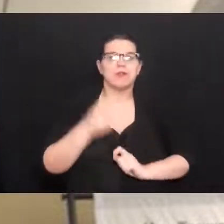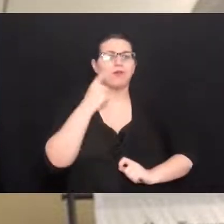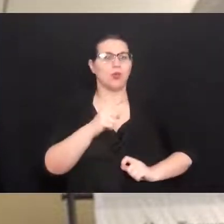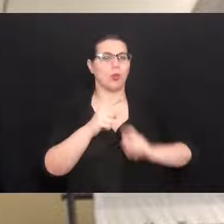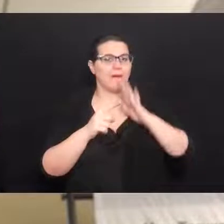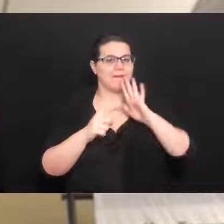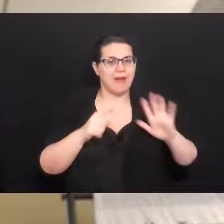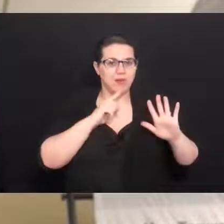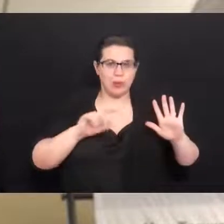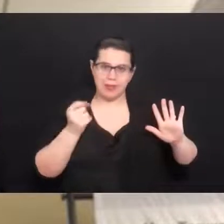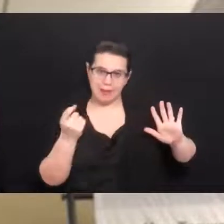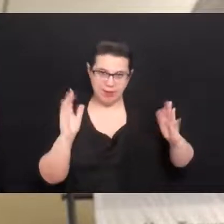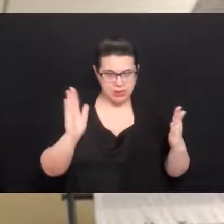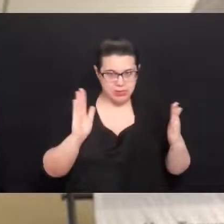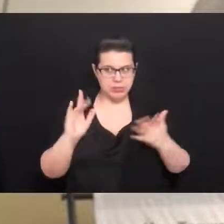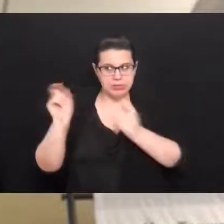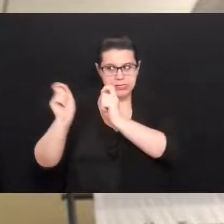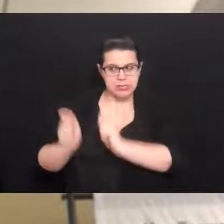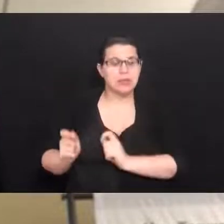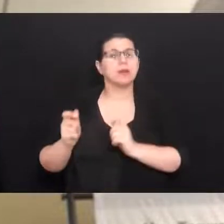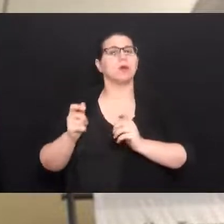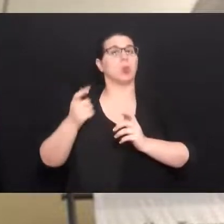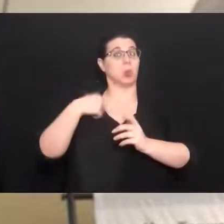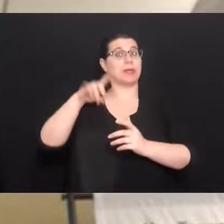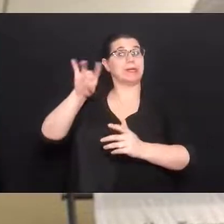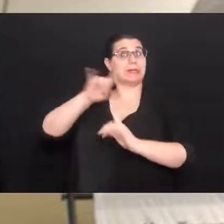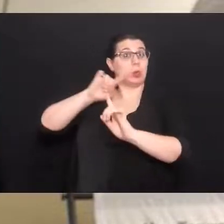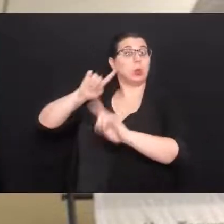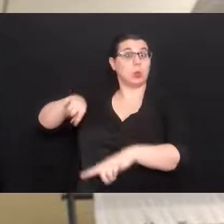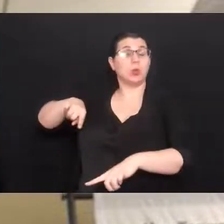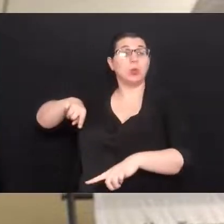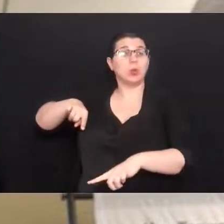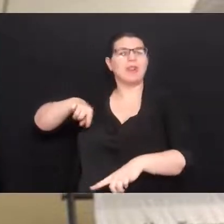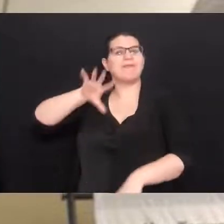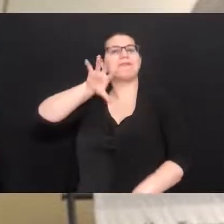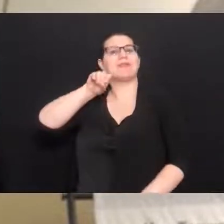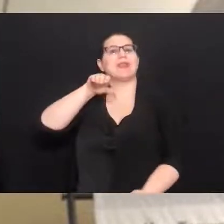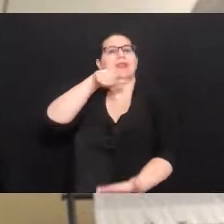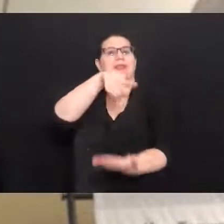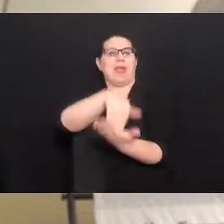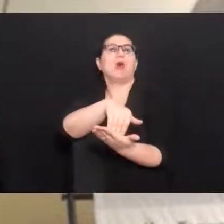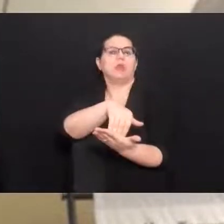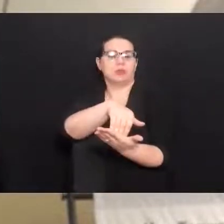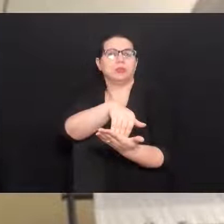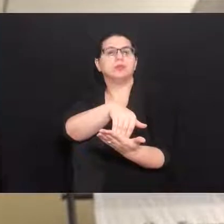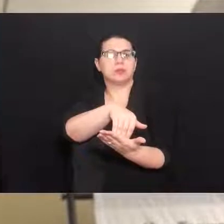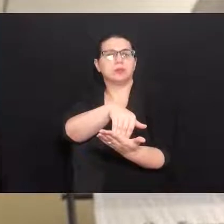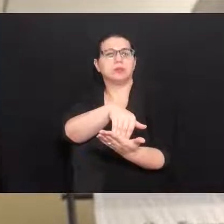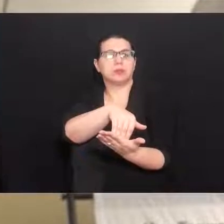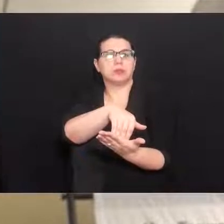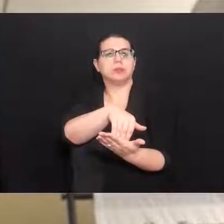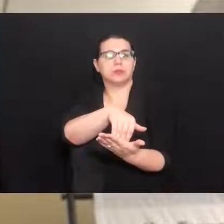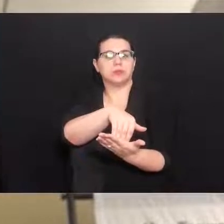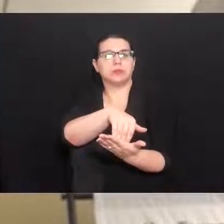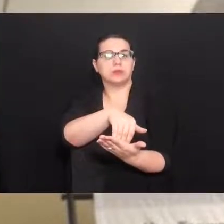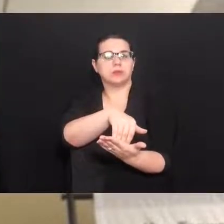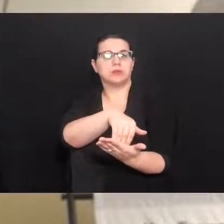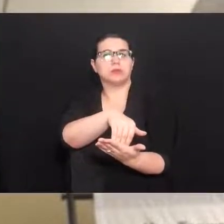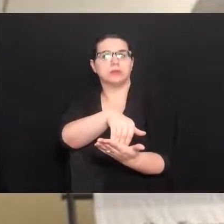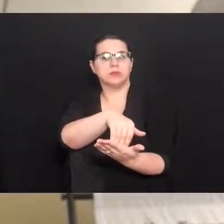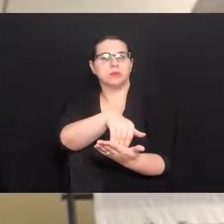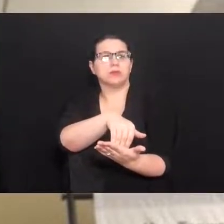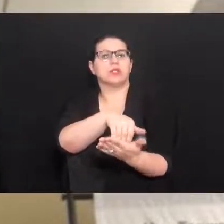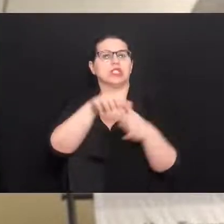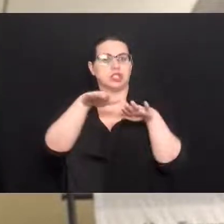group. We have been able to order centrally 50,000 doses of the doses